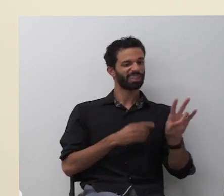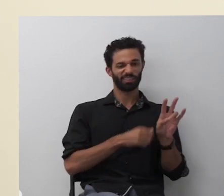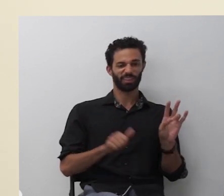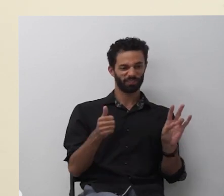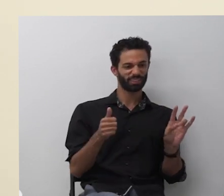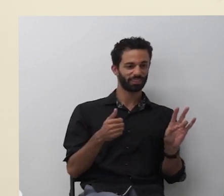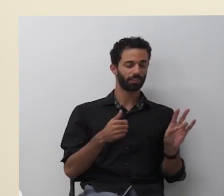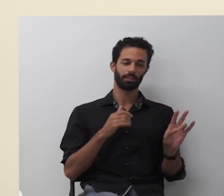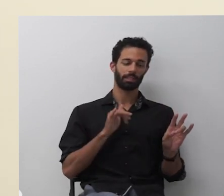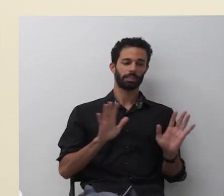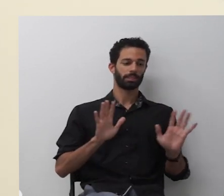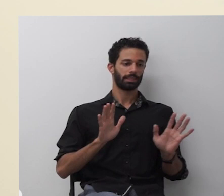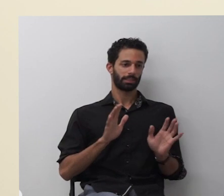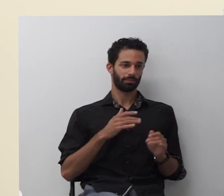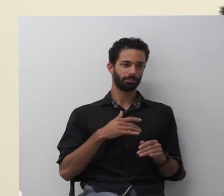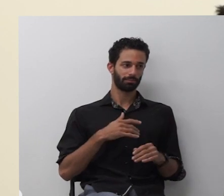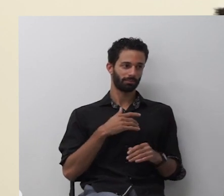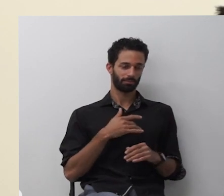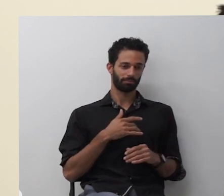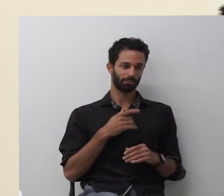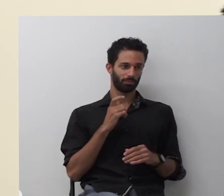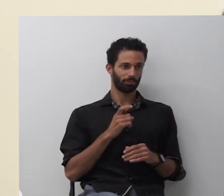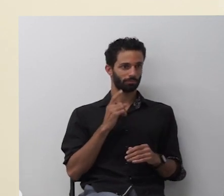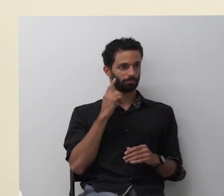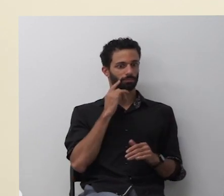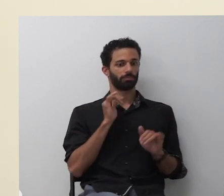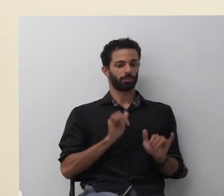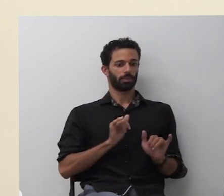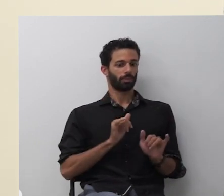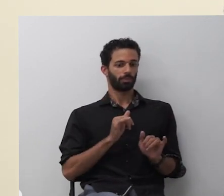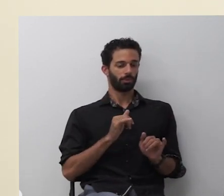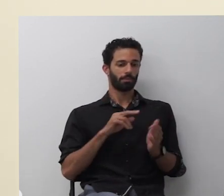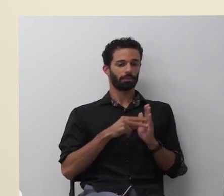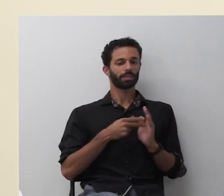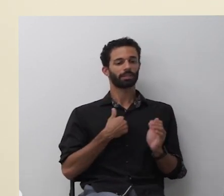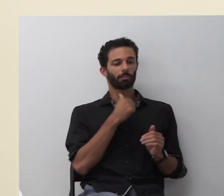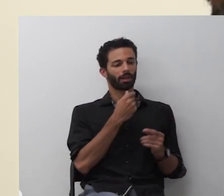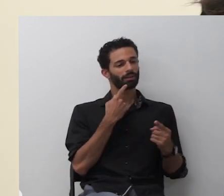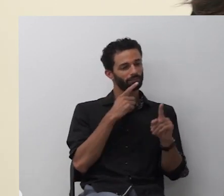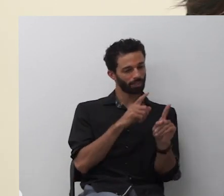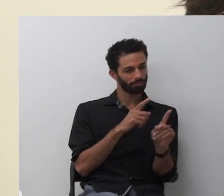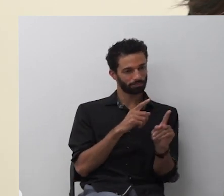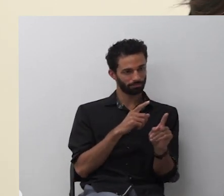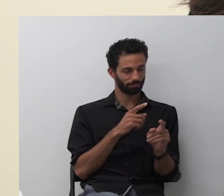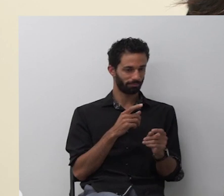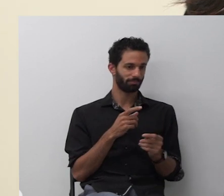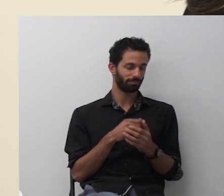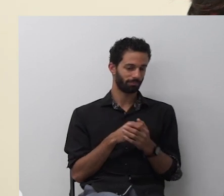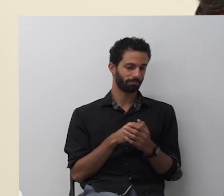a little bit of an alarm bell, because it's likely that you might not be as effective as you think, right?